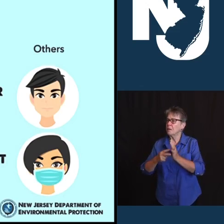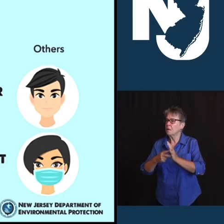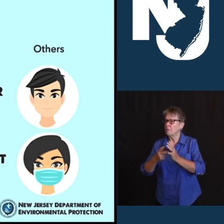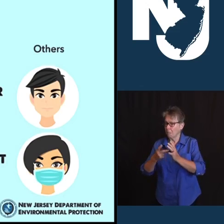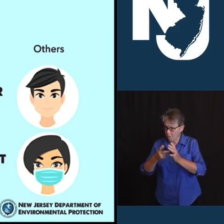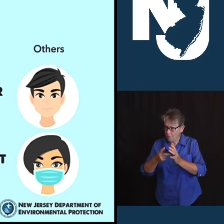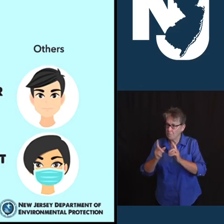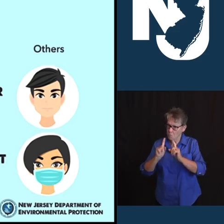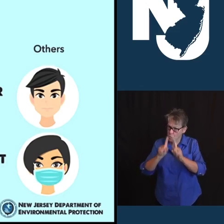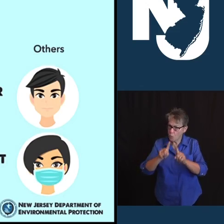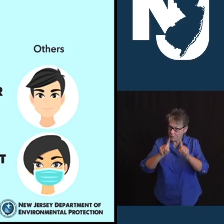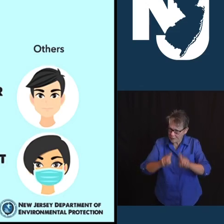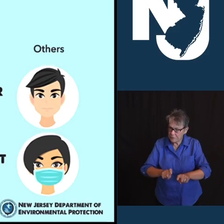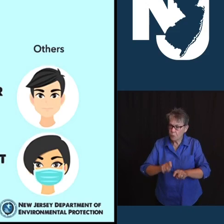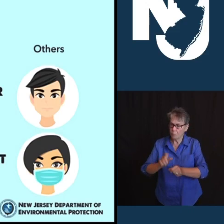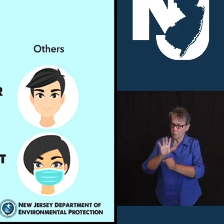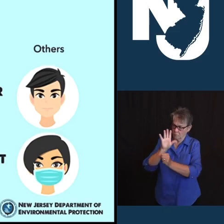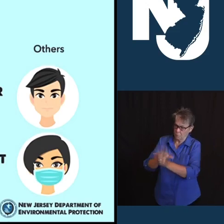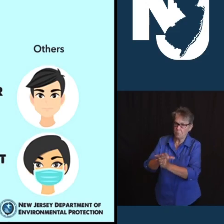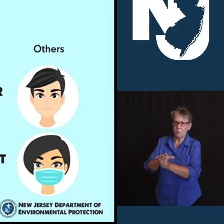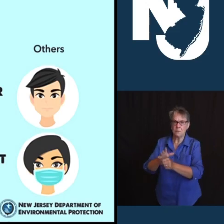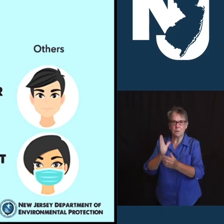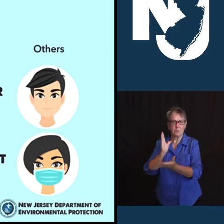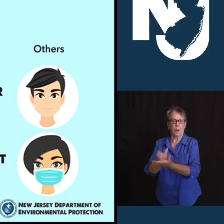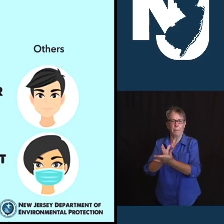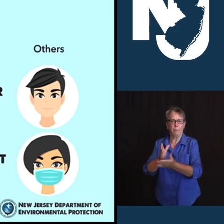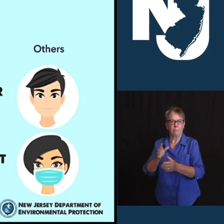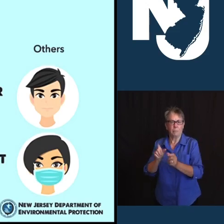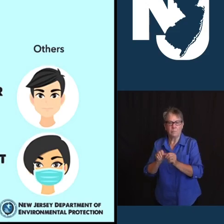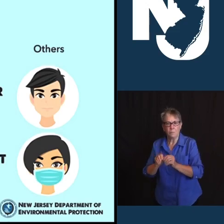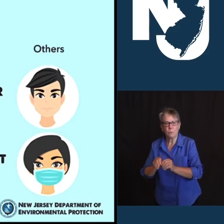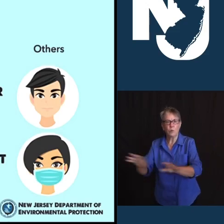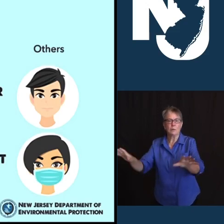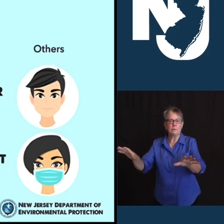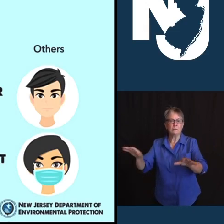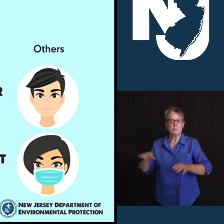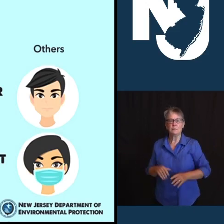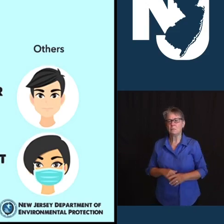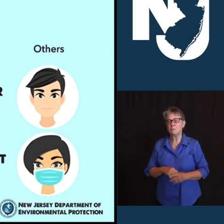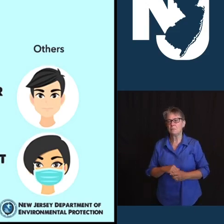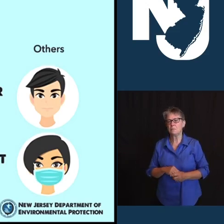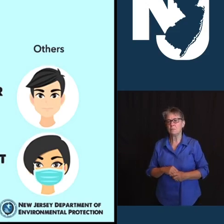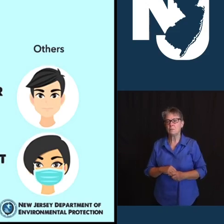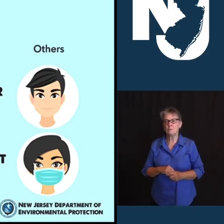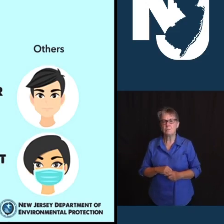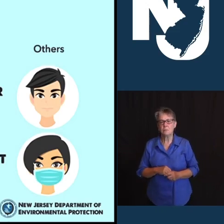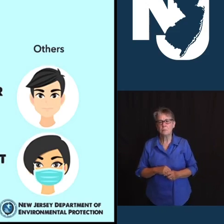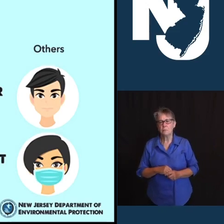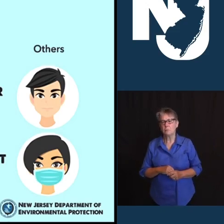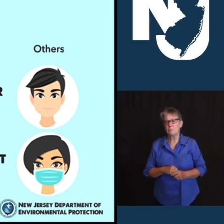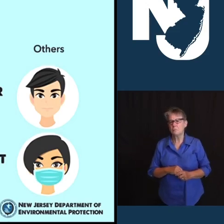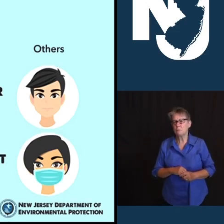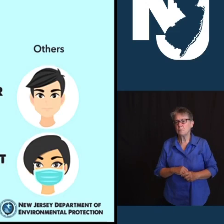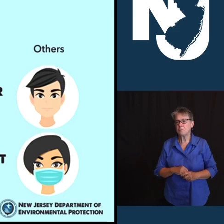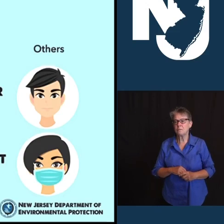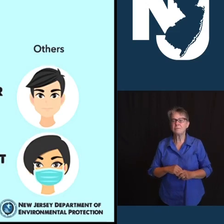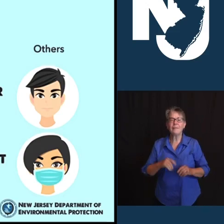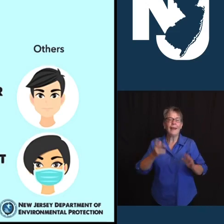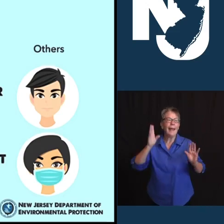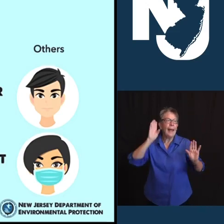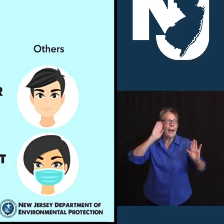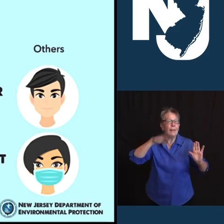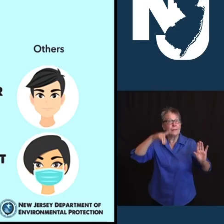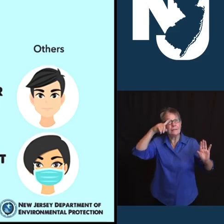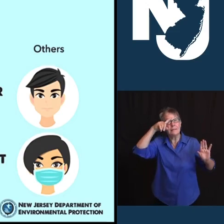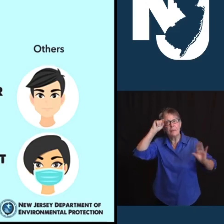has to be all of us together. We have to keep wearing our face coverings even when these muggy July days make it uncomfortable. Frankly,